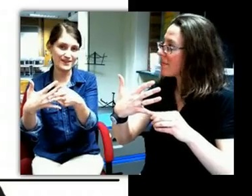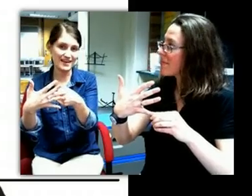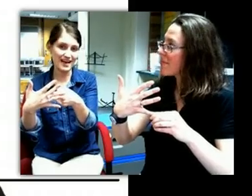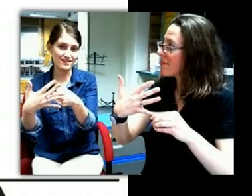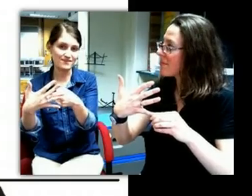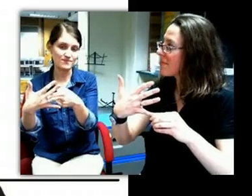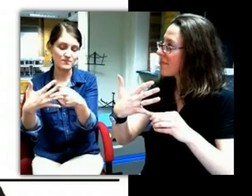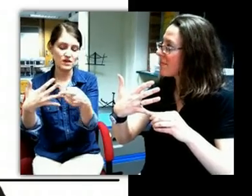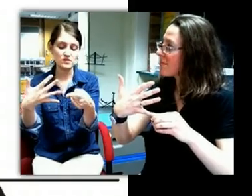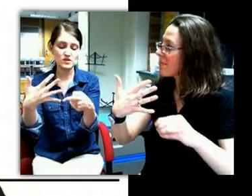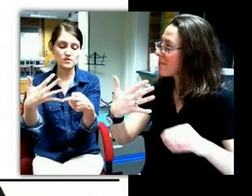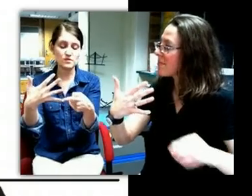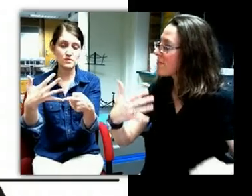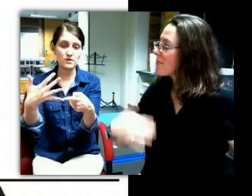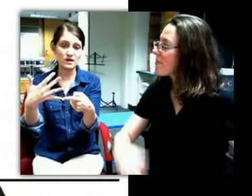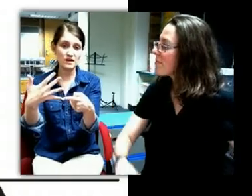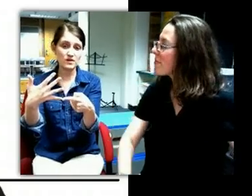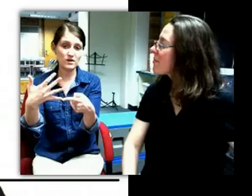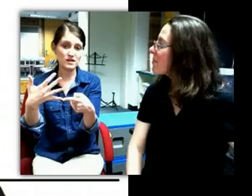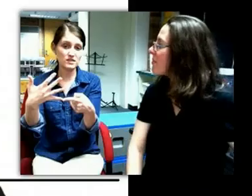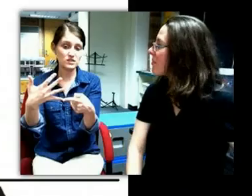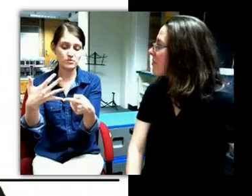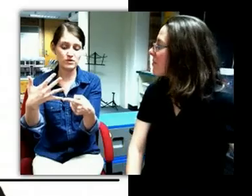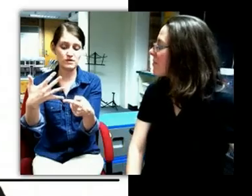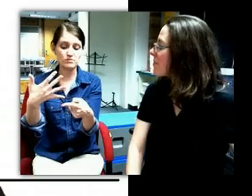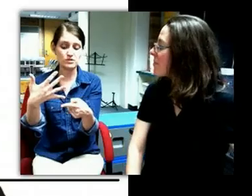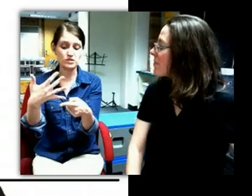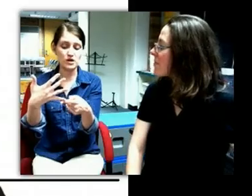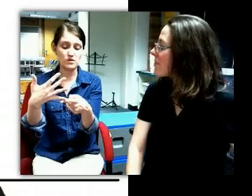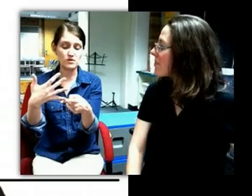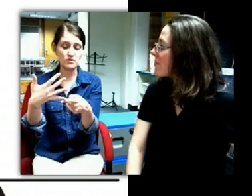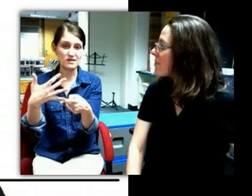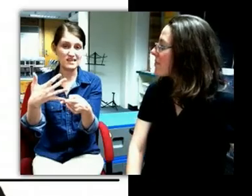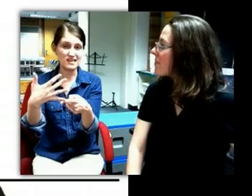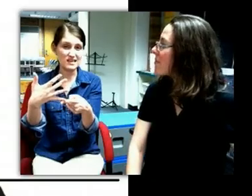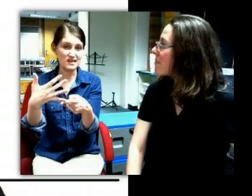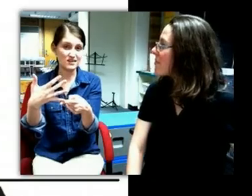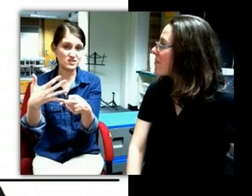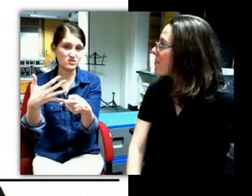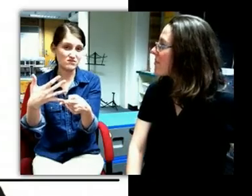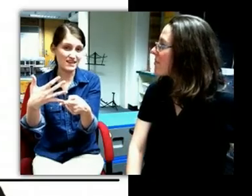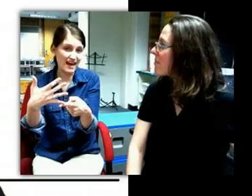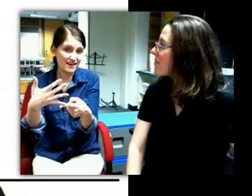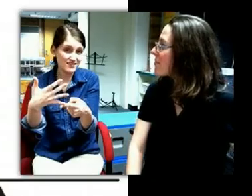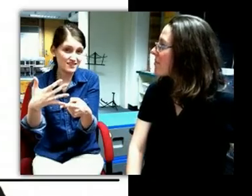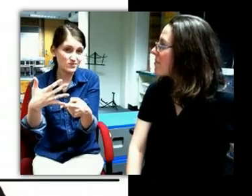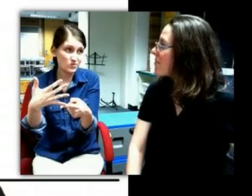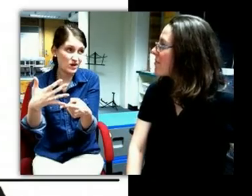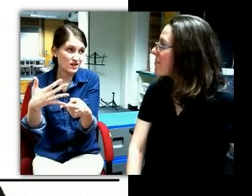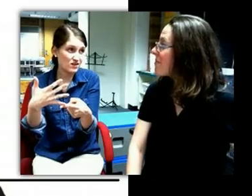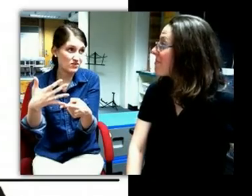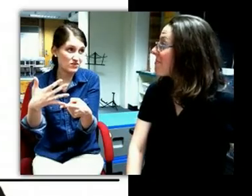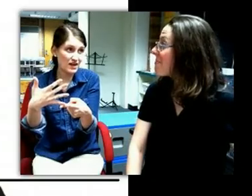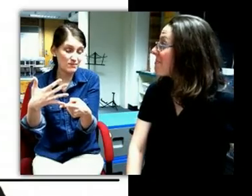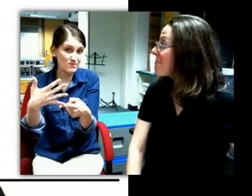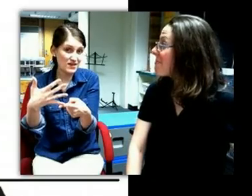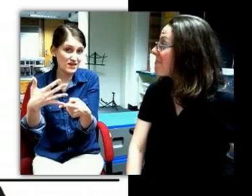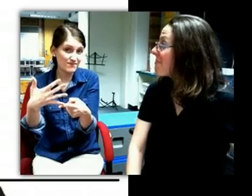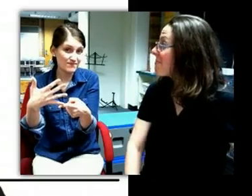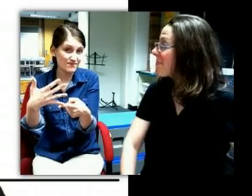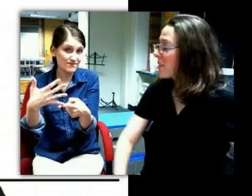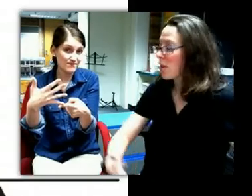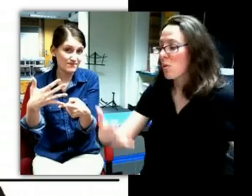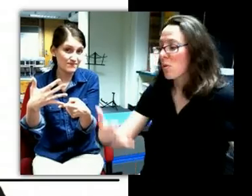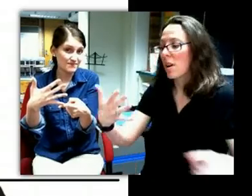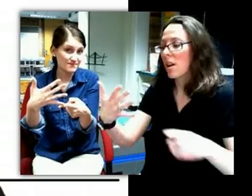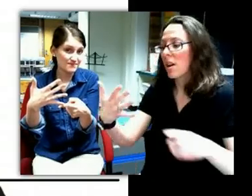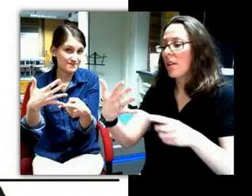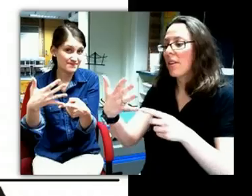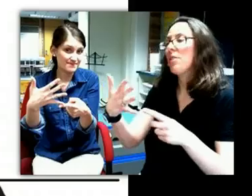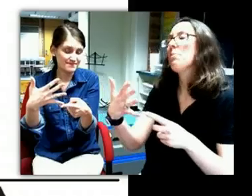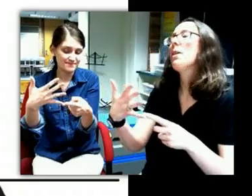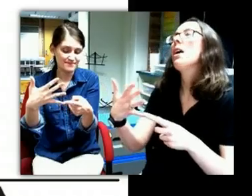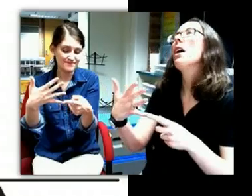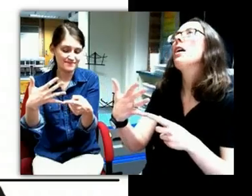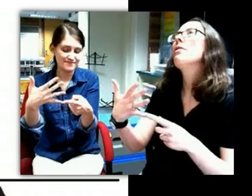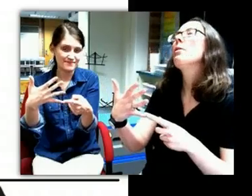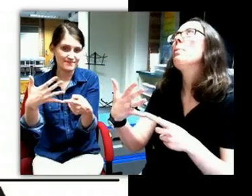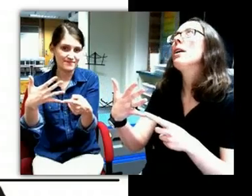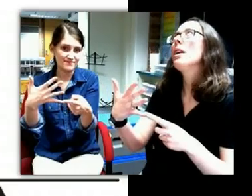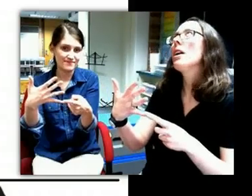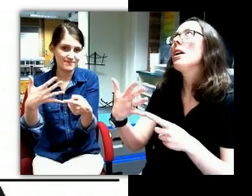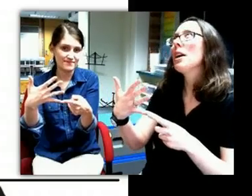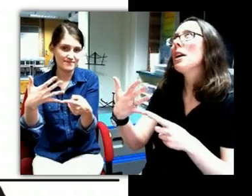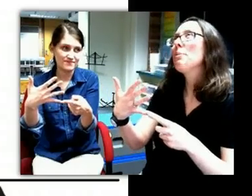starts over again. Mm-hmm. So if we were going to point below E, could you guess what note that might be? Well, if I do